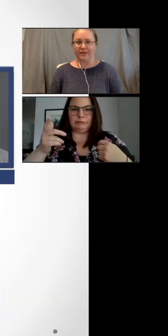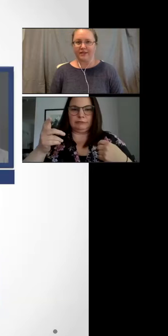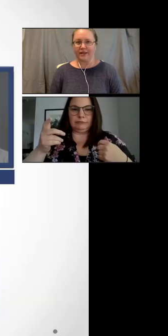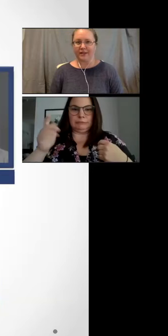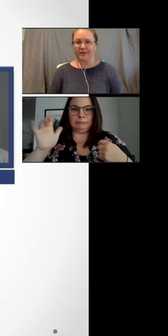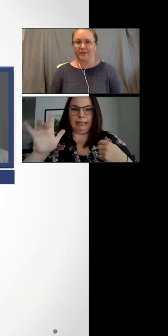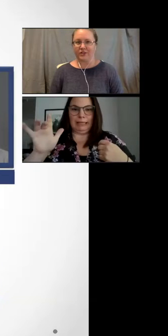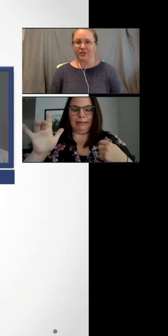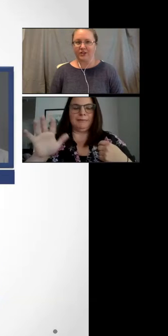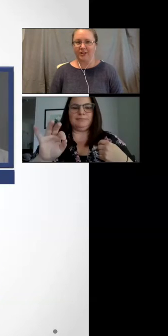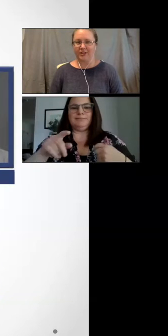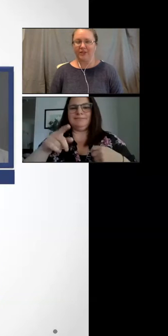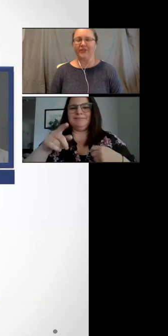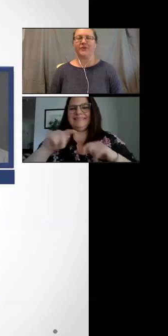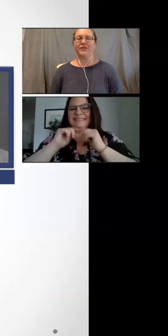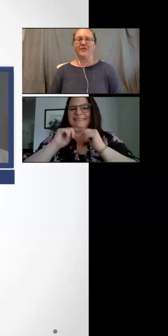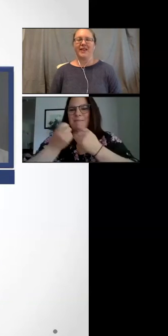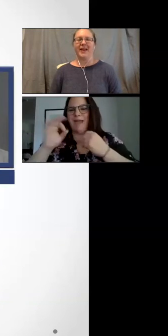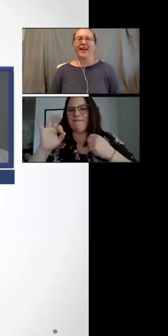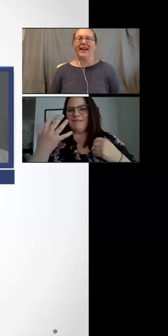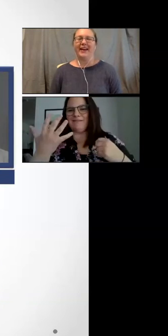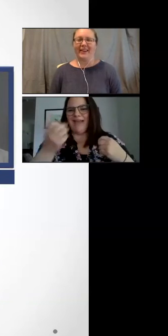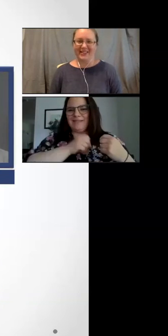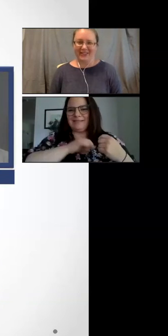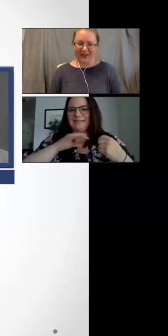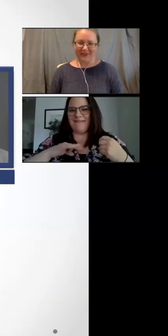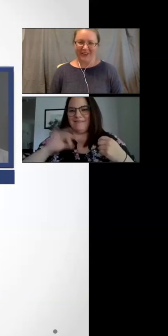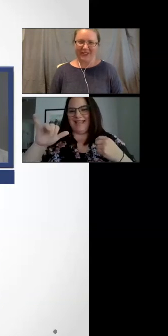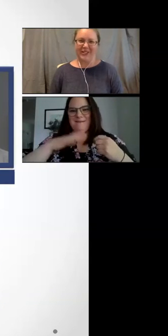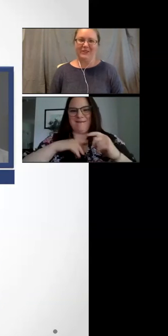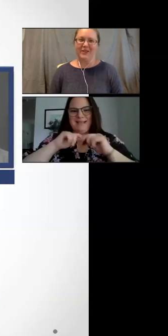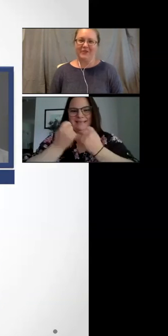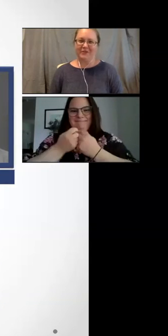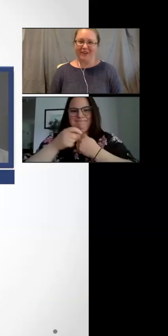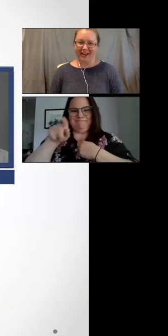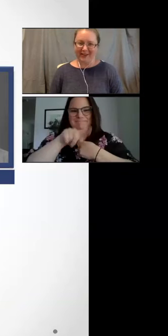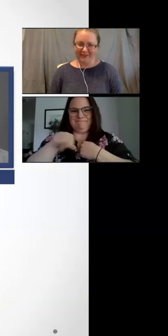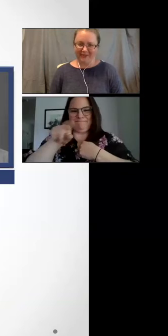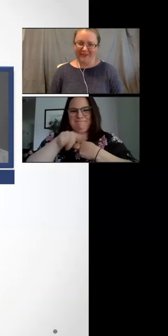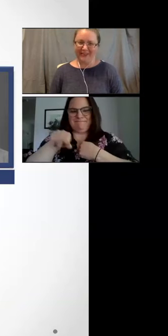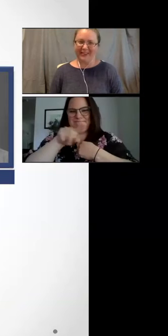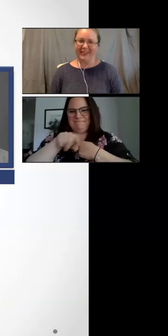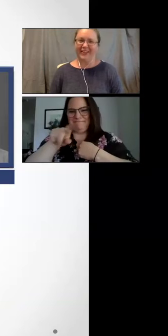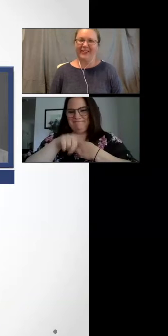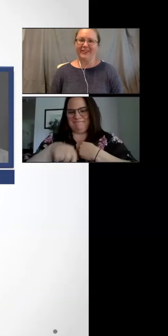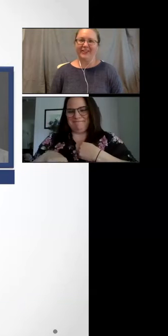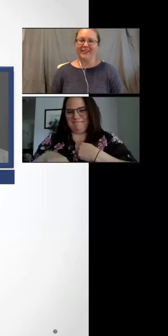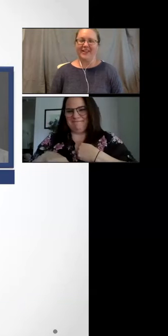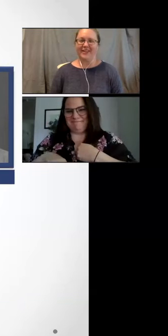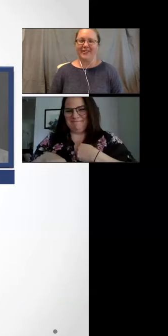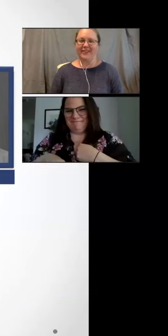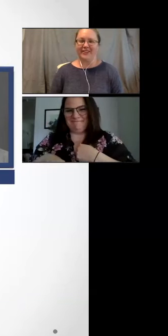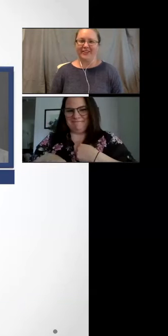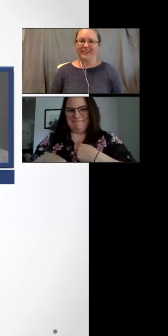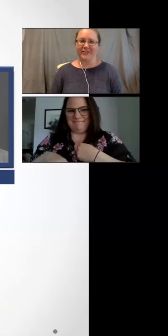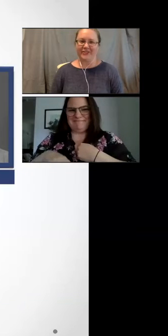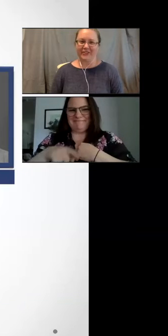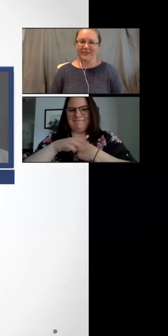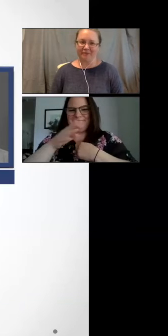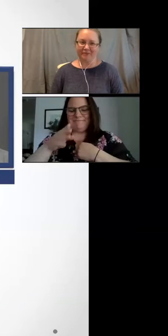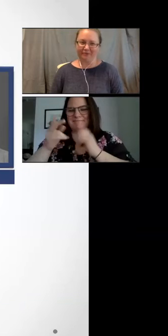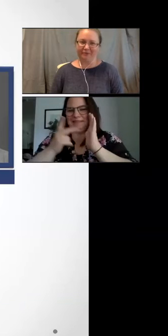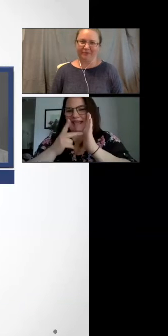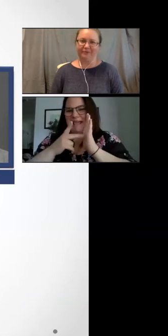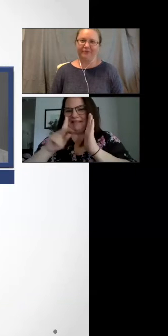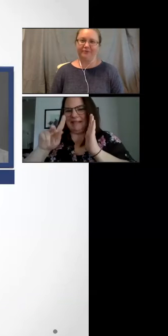The slide isn't changing. Oh, there we go. Okay, so we have our team of 5. Here they are on your screen.